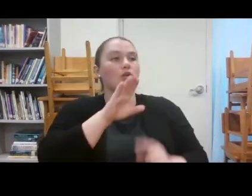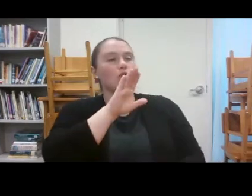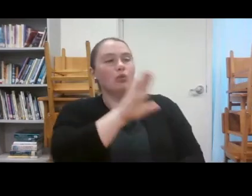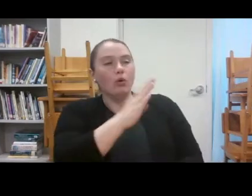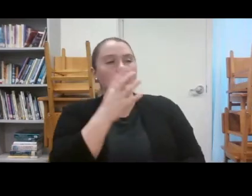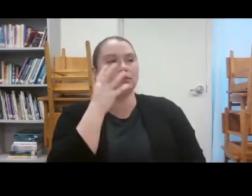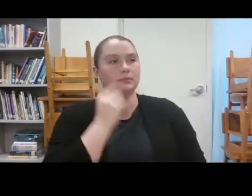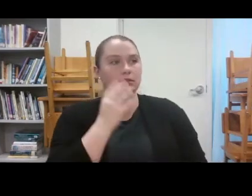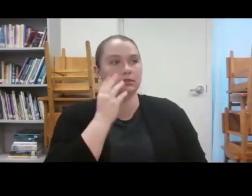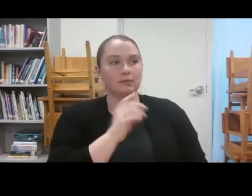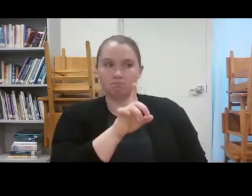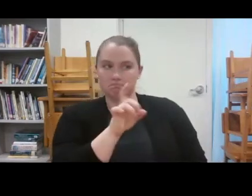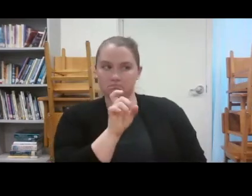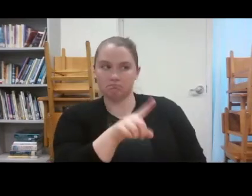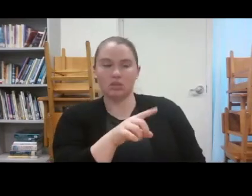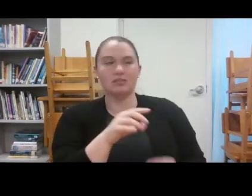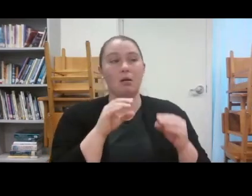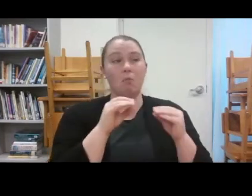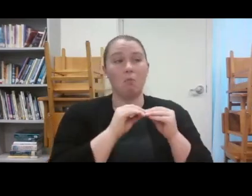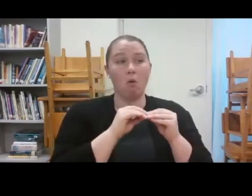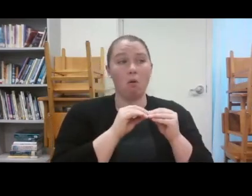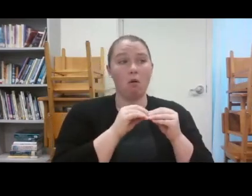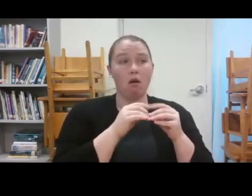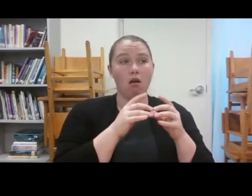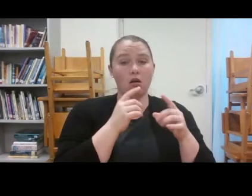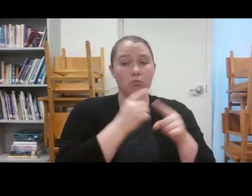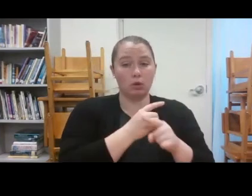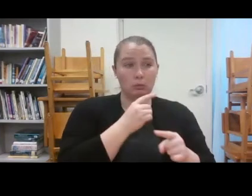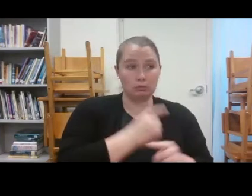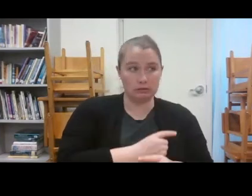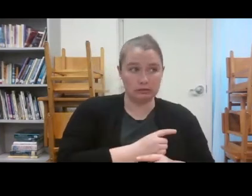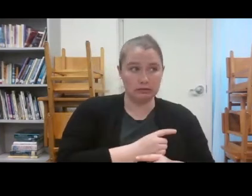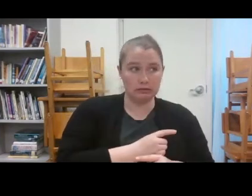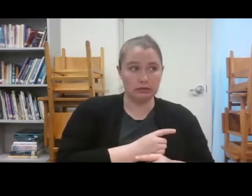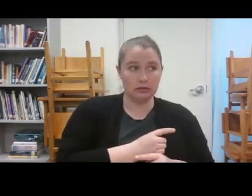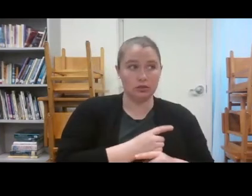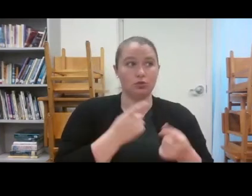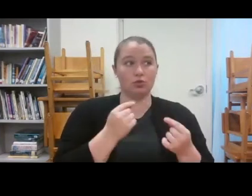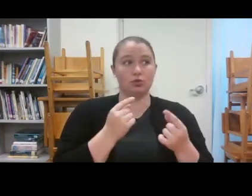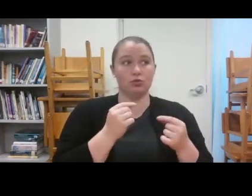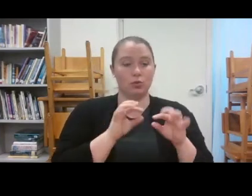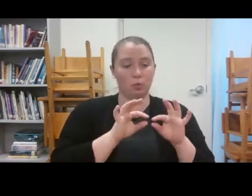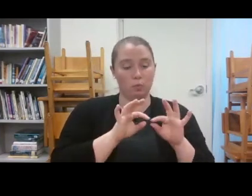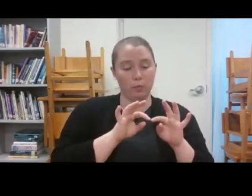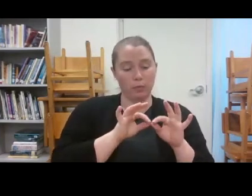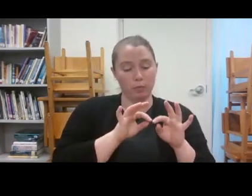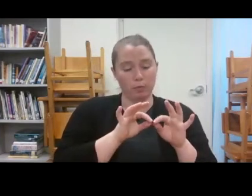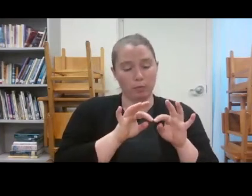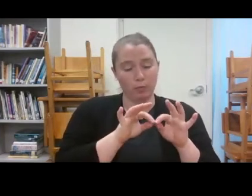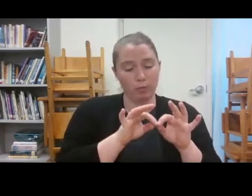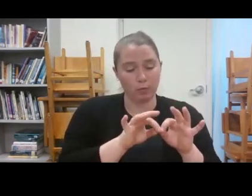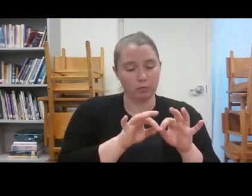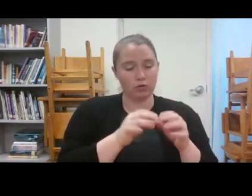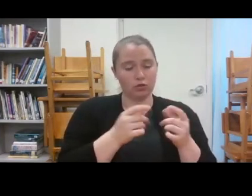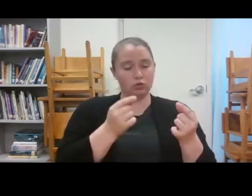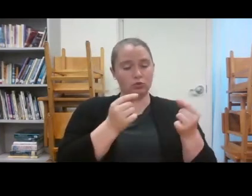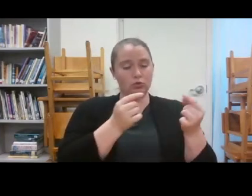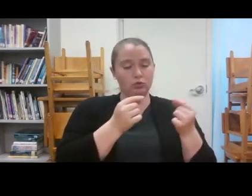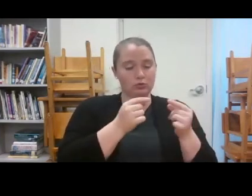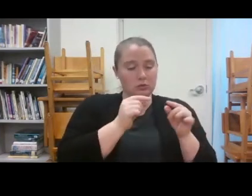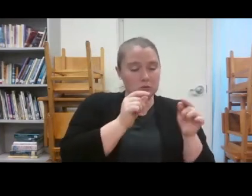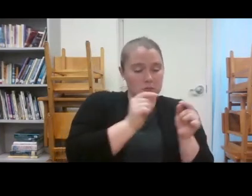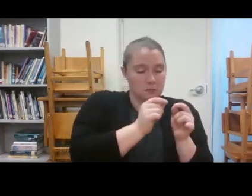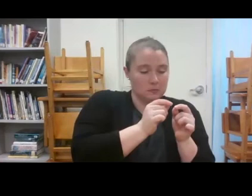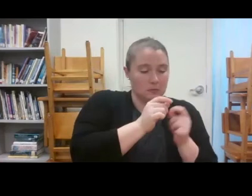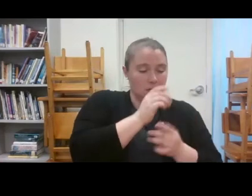it more appropriate to roll out little pieces at a time, or is it more appropriate to say to